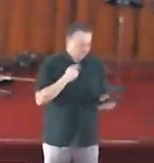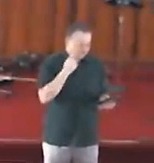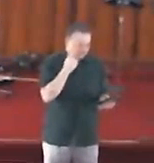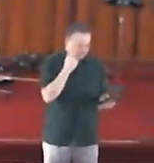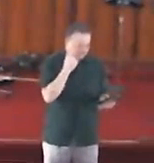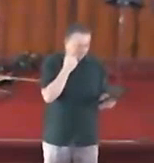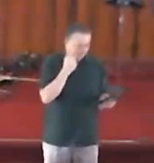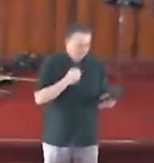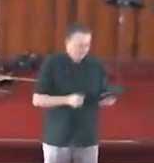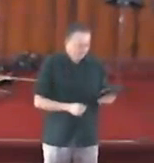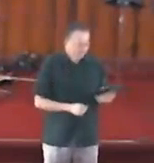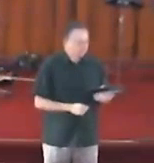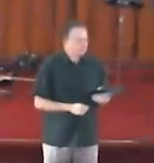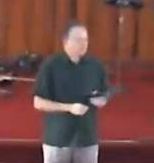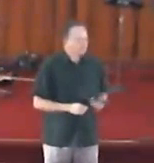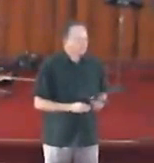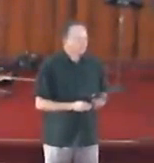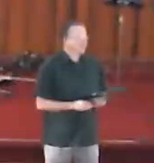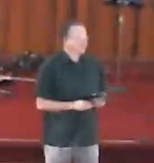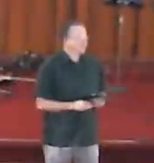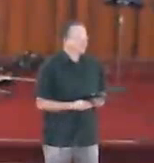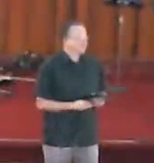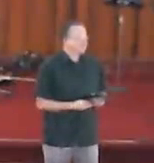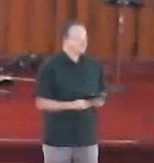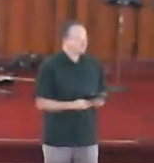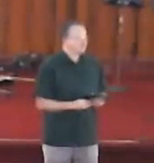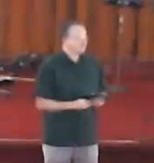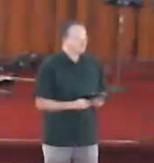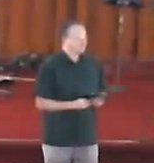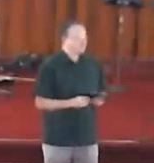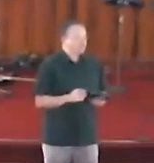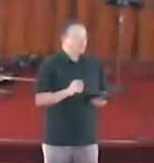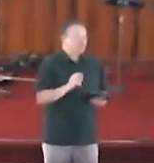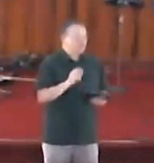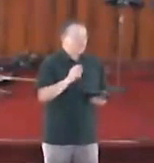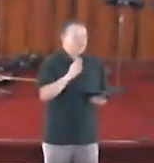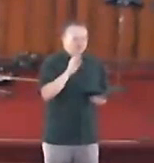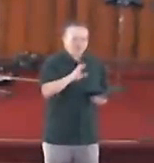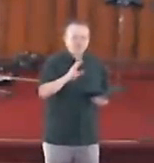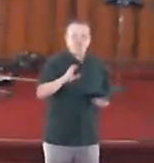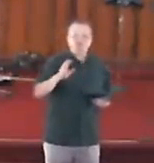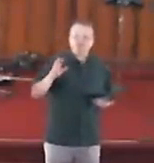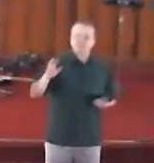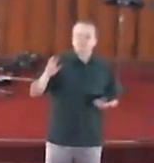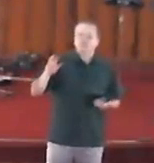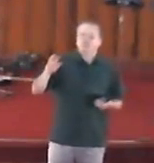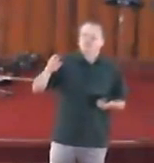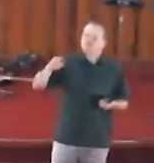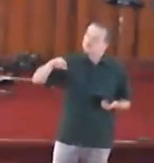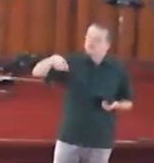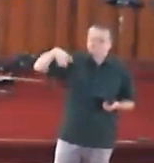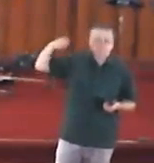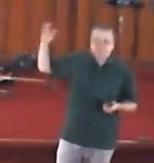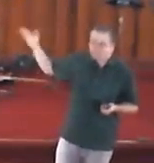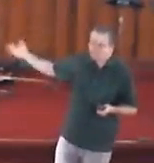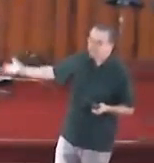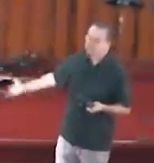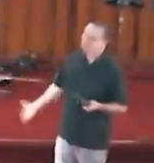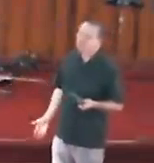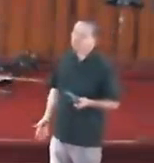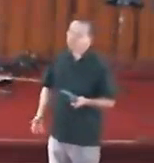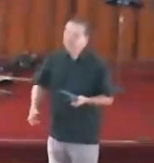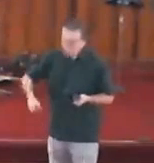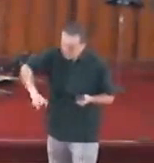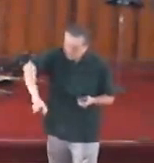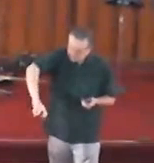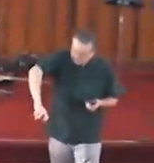Holy Spirit is good and God will give him to whoever asks for it. Y a veces algunas personas por una experiencia